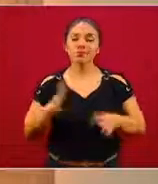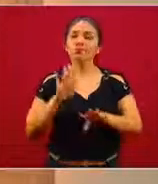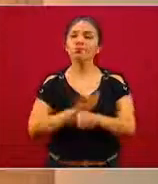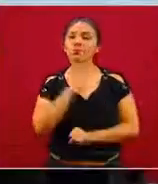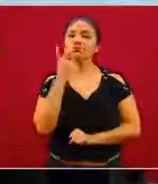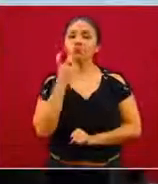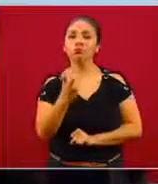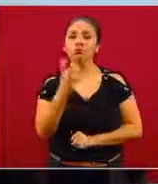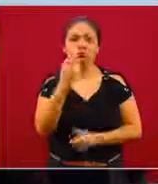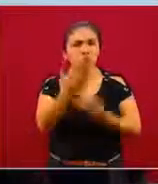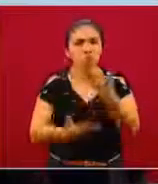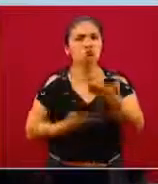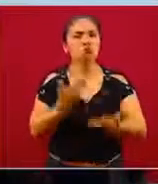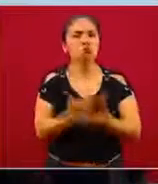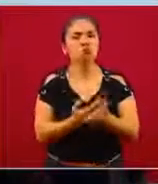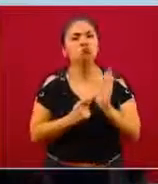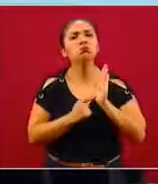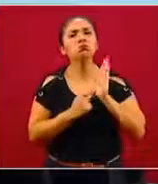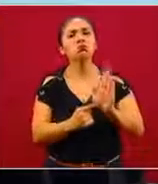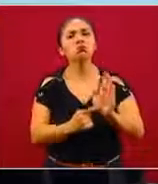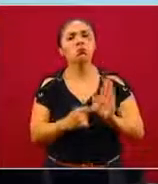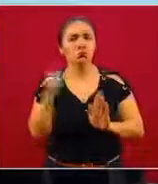this.